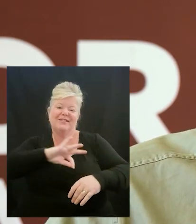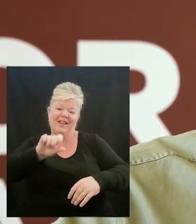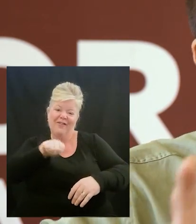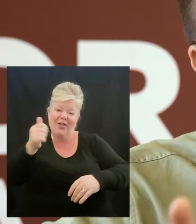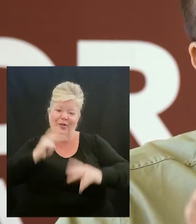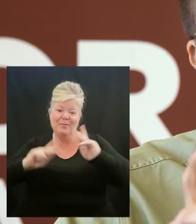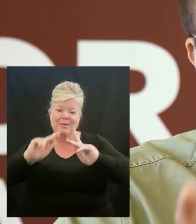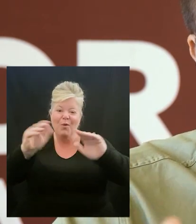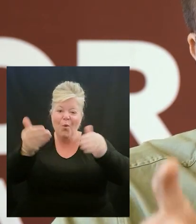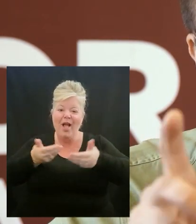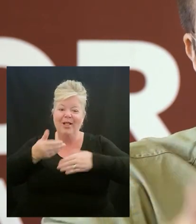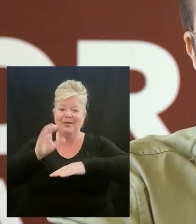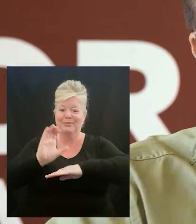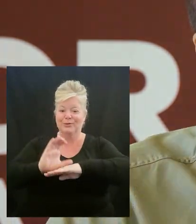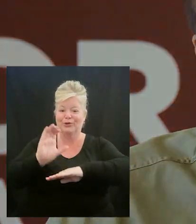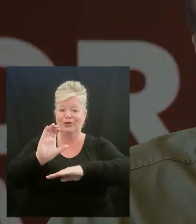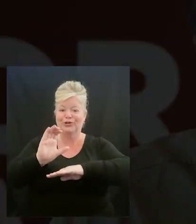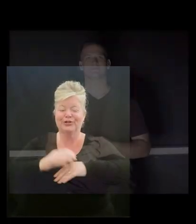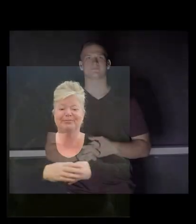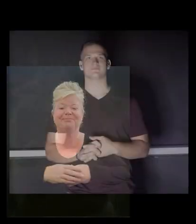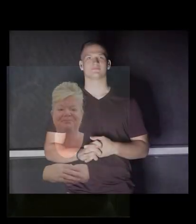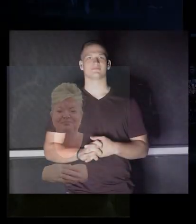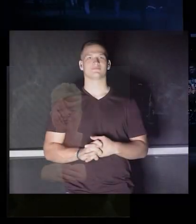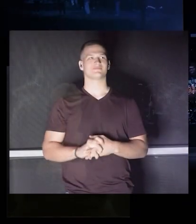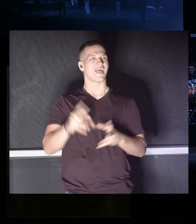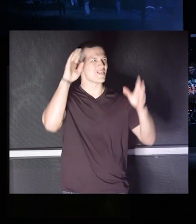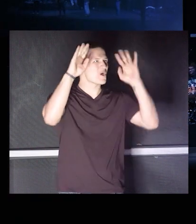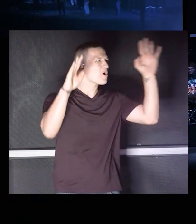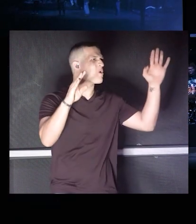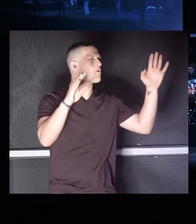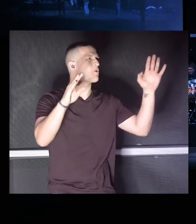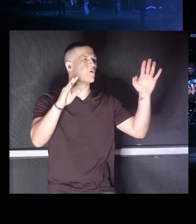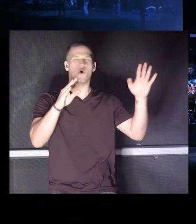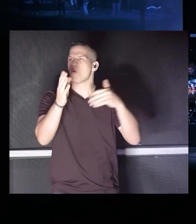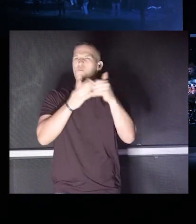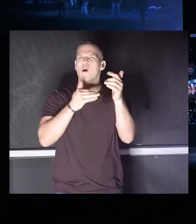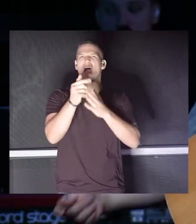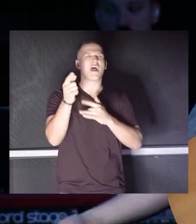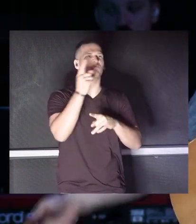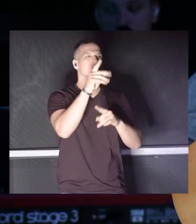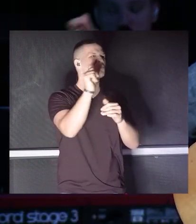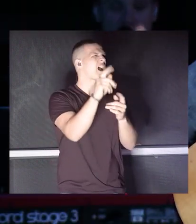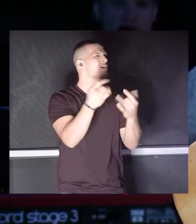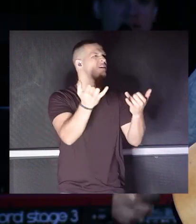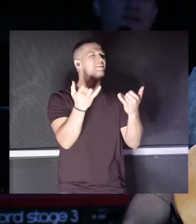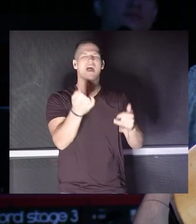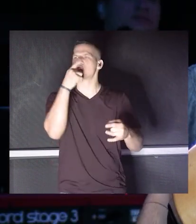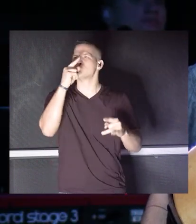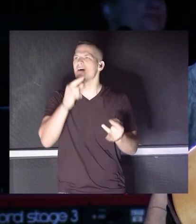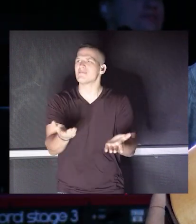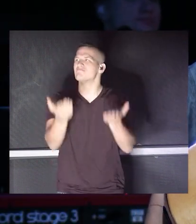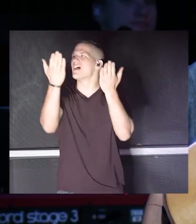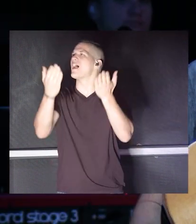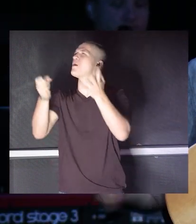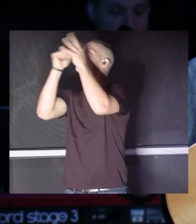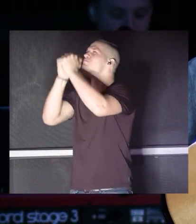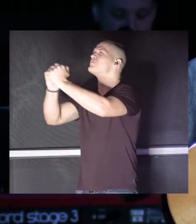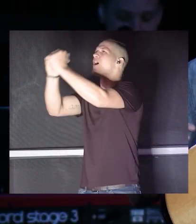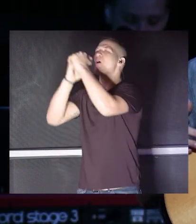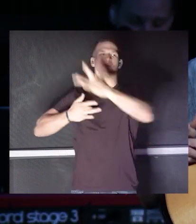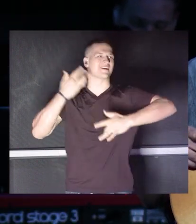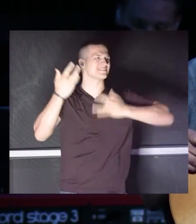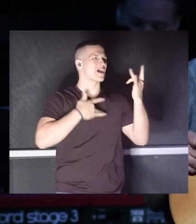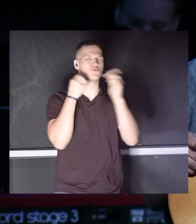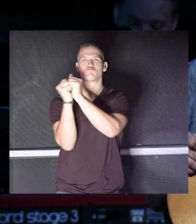others. Welcome to church. Wherever you're at, would you stand up and would you worship God with us? We're